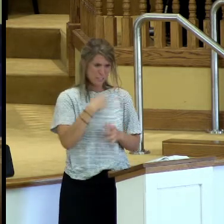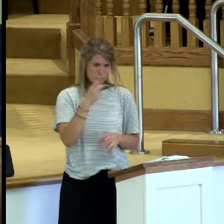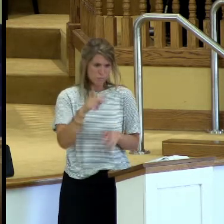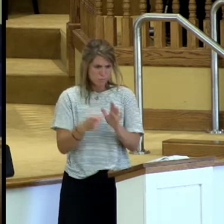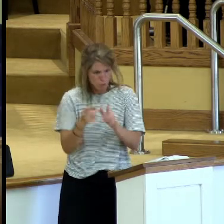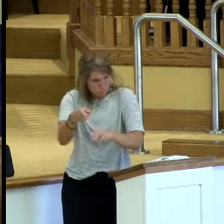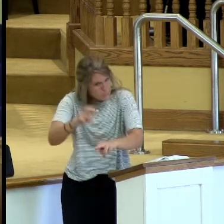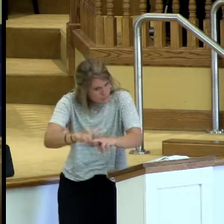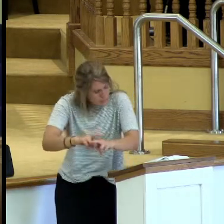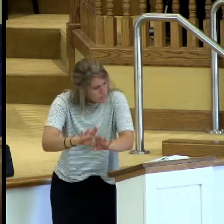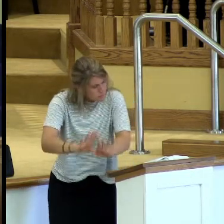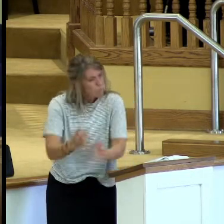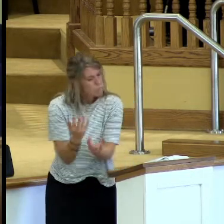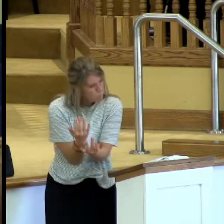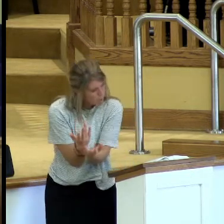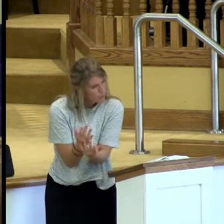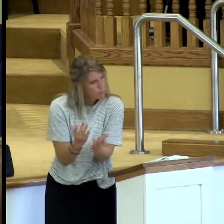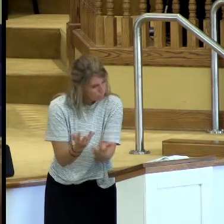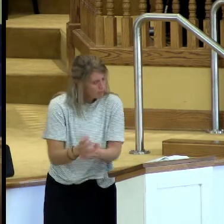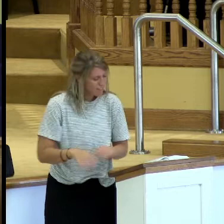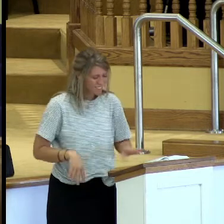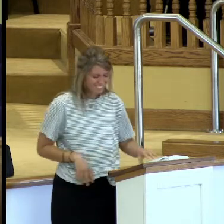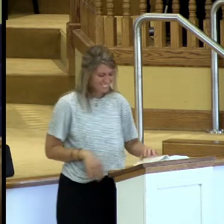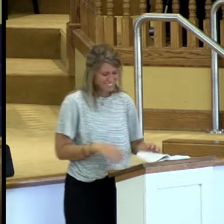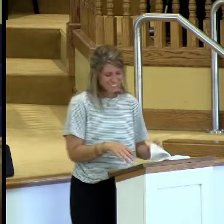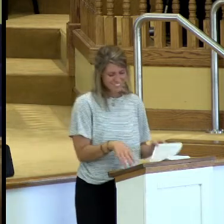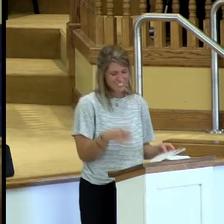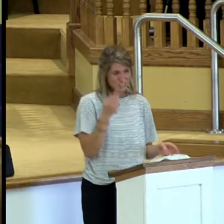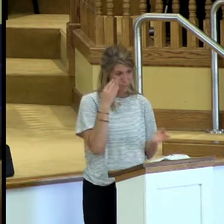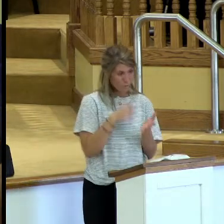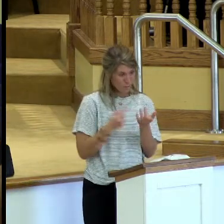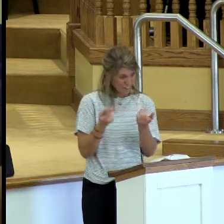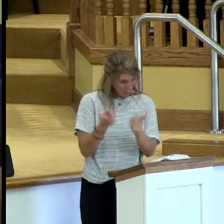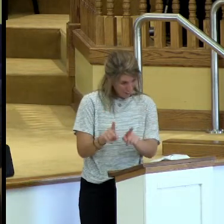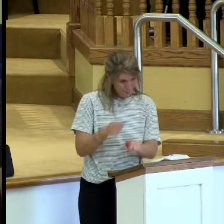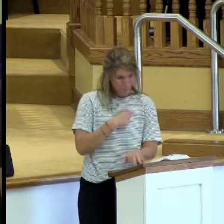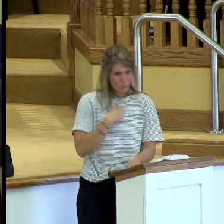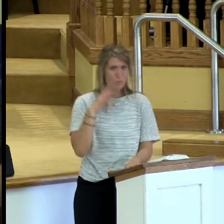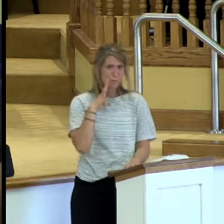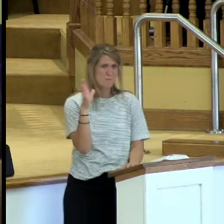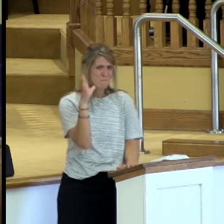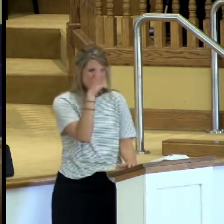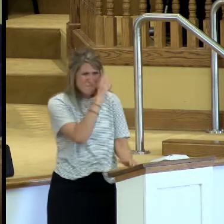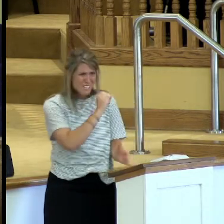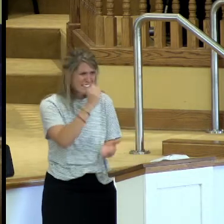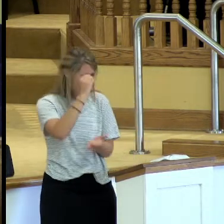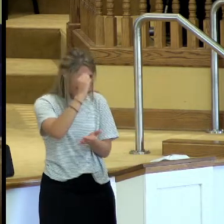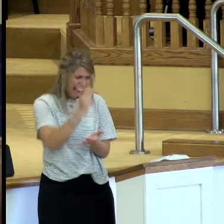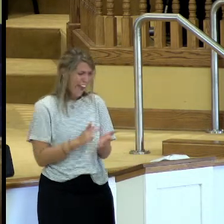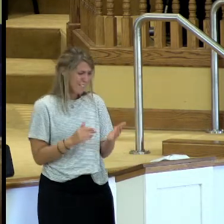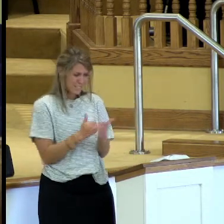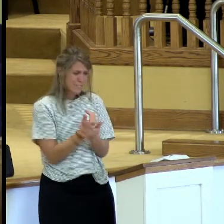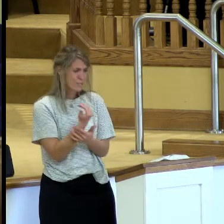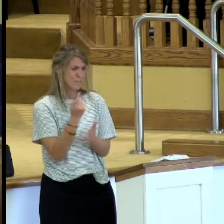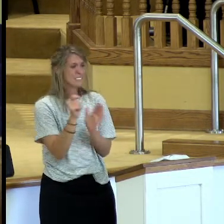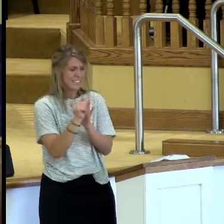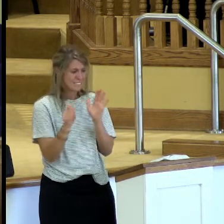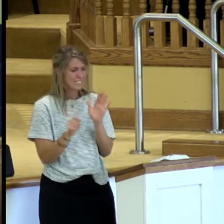still and wait? You know what would have happened? We'd be missing close to half of our New